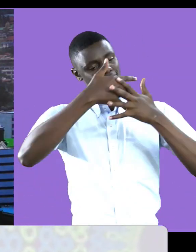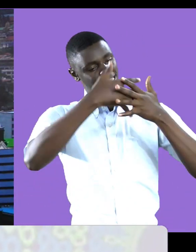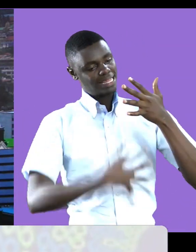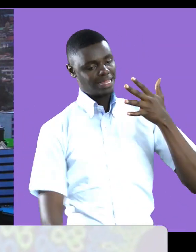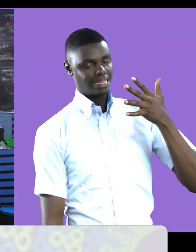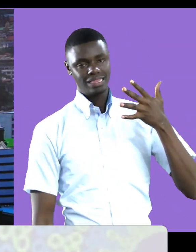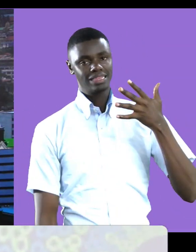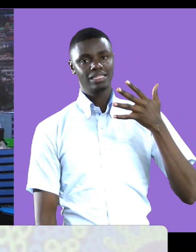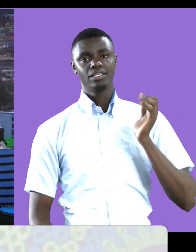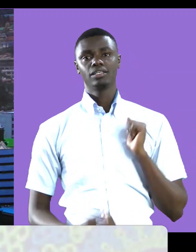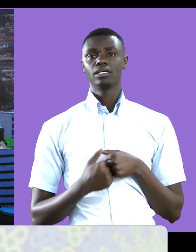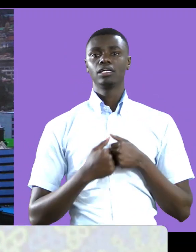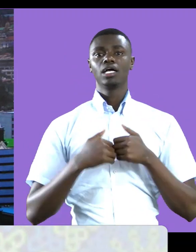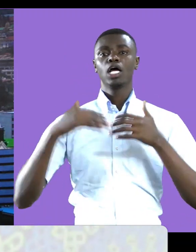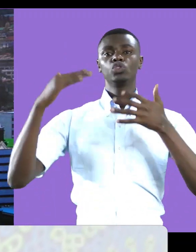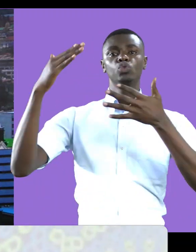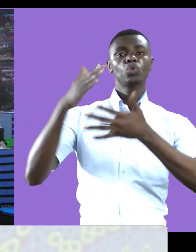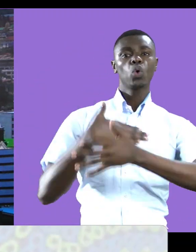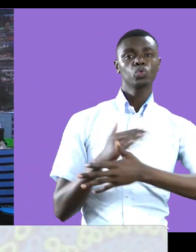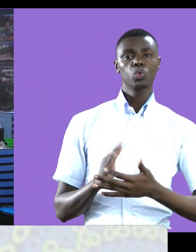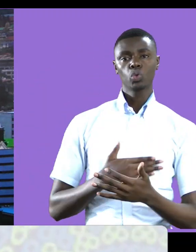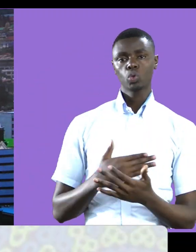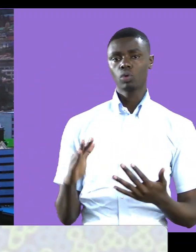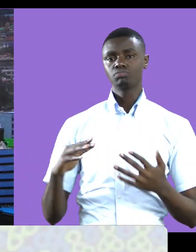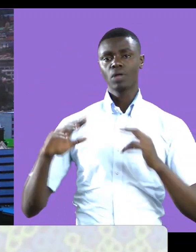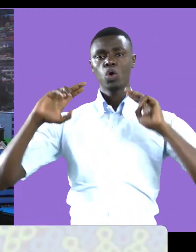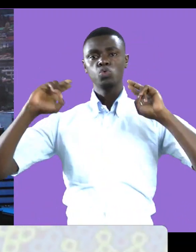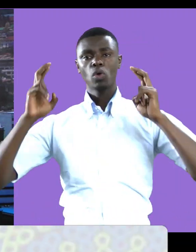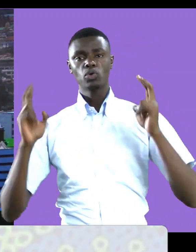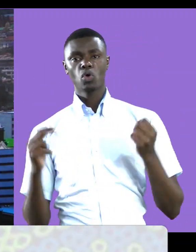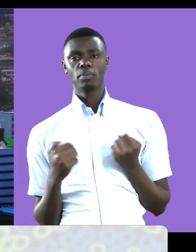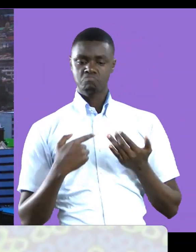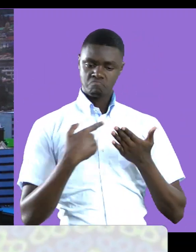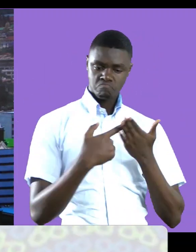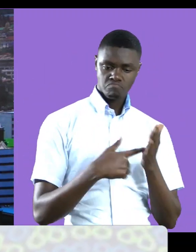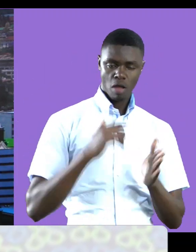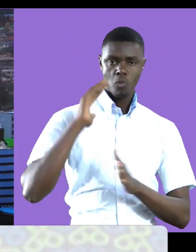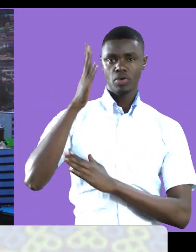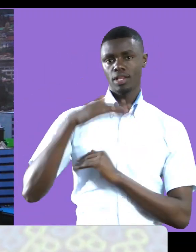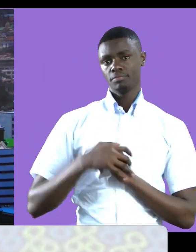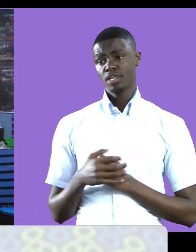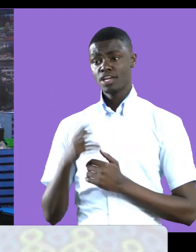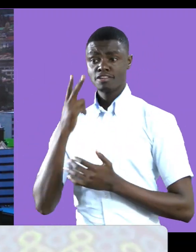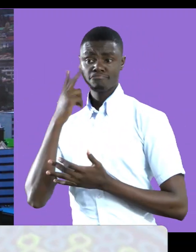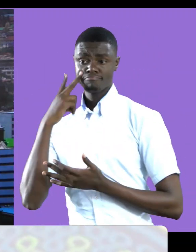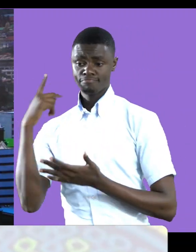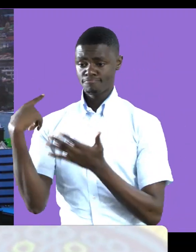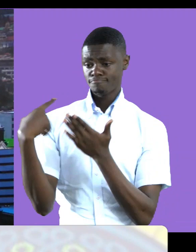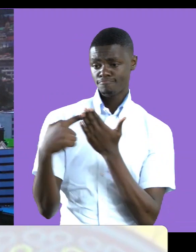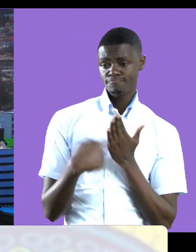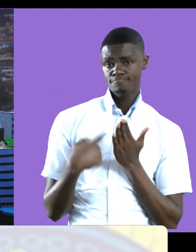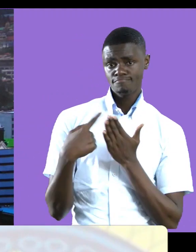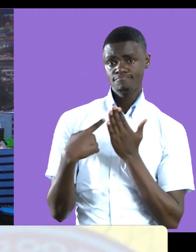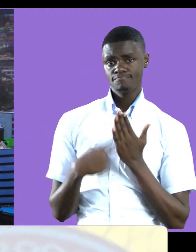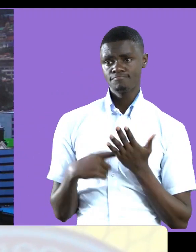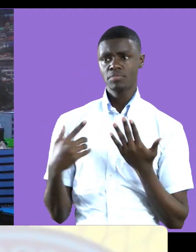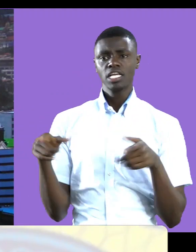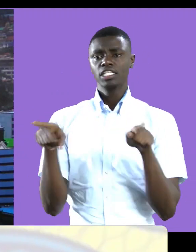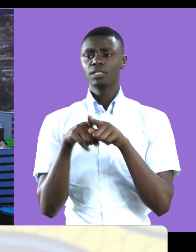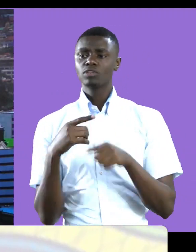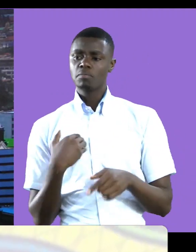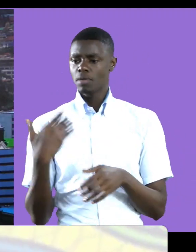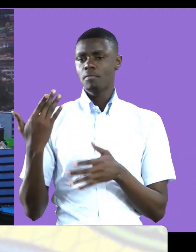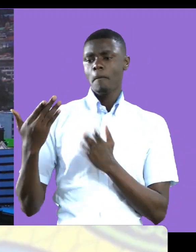We have a very exciting topic that we have to catch up on. Ujabula mongila suda, piga shugli, unapiga shughuli hata mimi jo kidogo niko napiga mambo